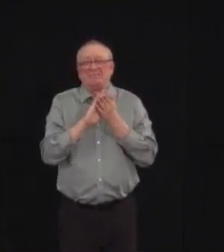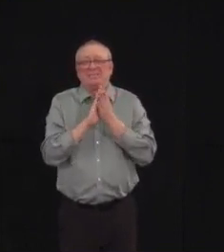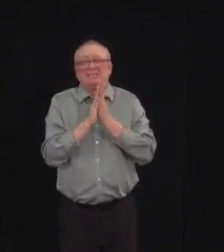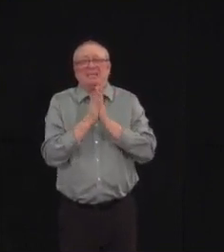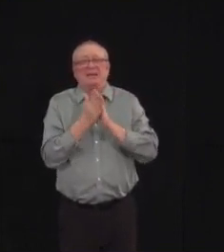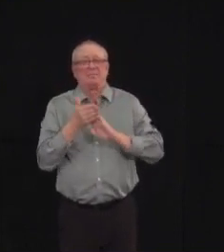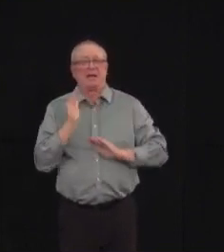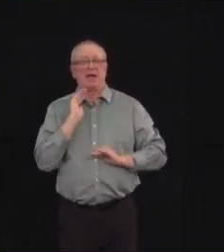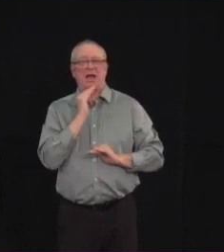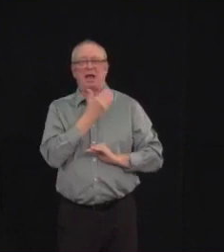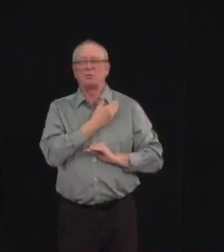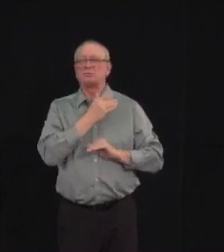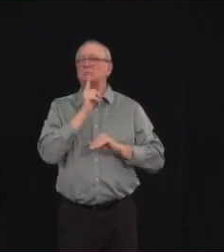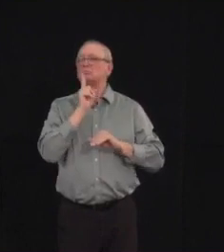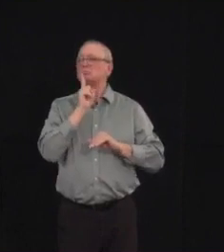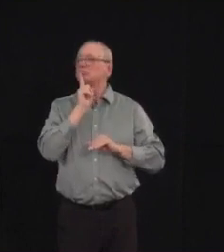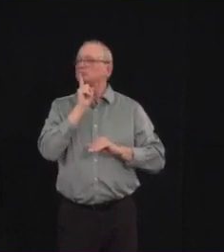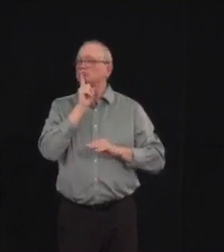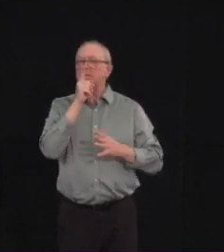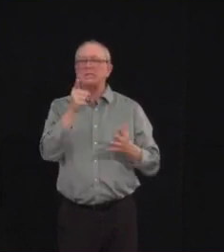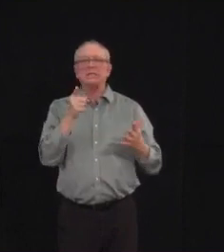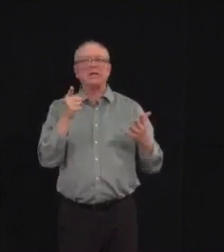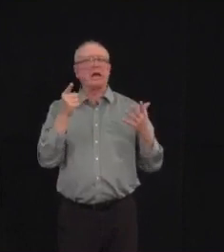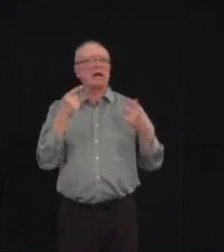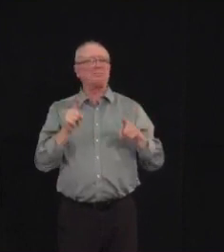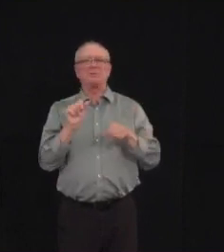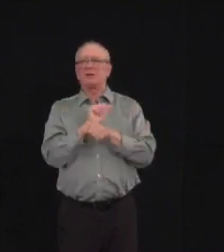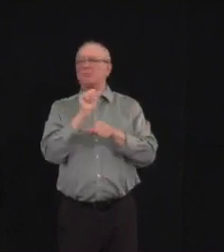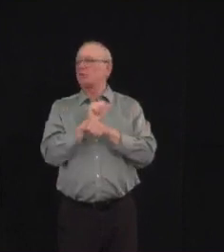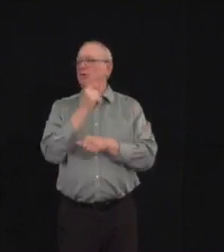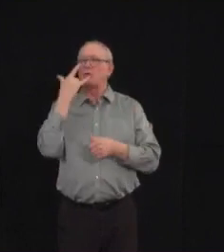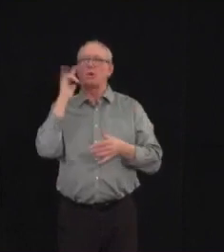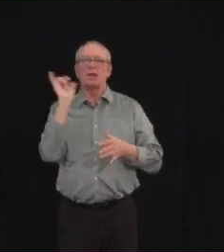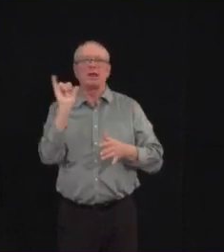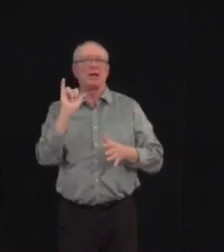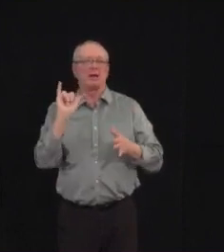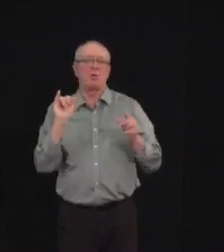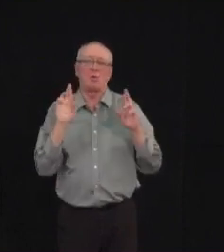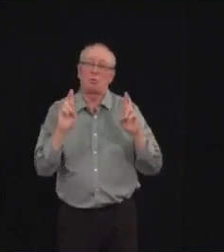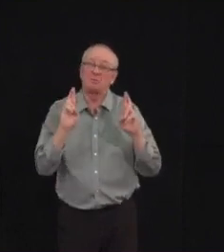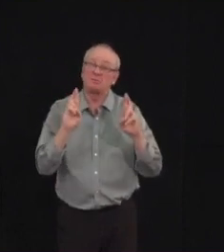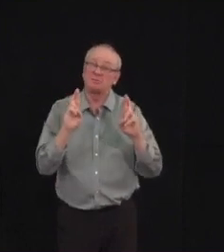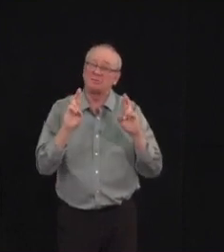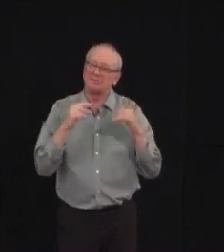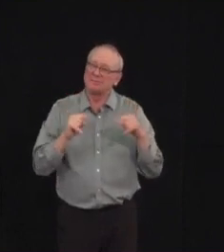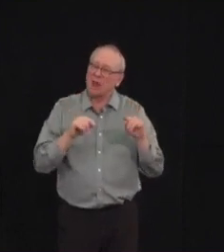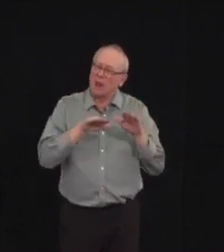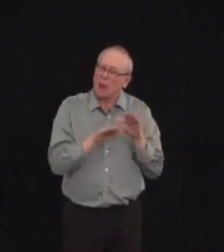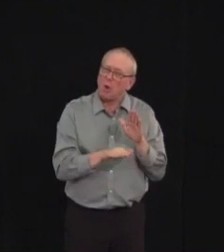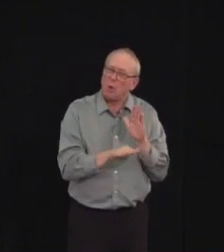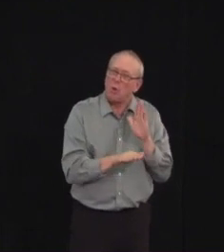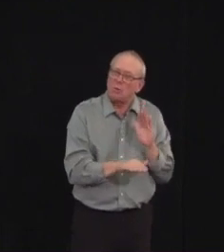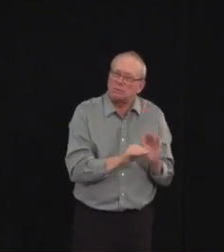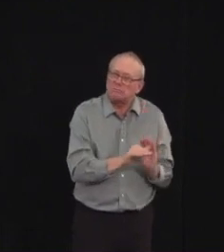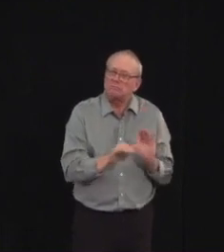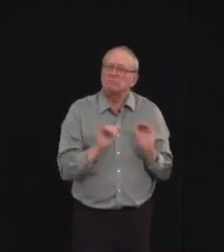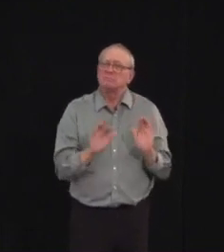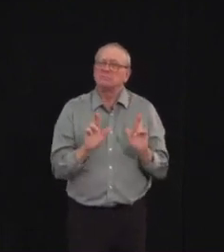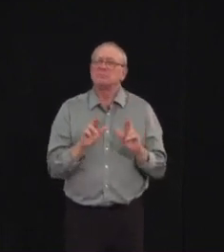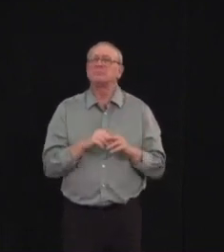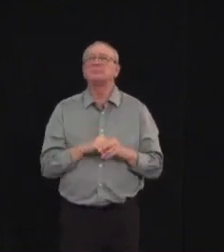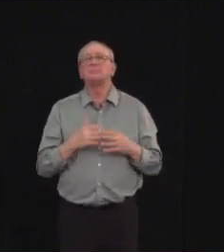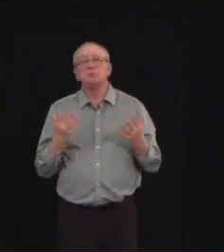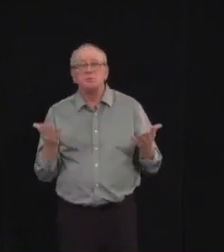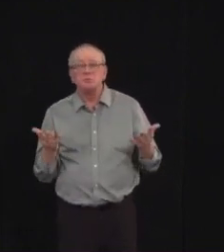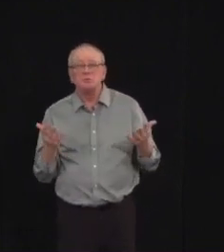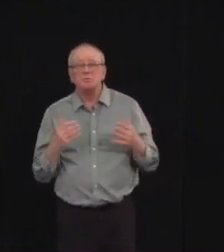scenario for Alberta, and let's hope that's the case. This likely new scenario suggests nearly 300 people will require